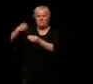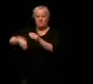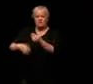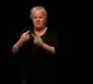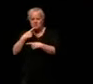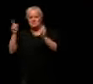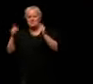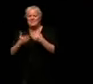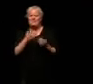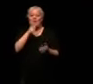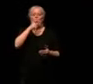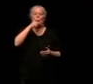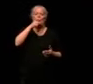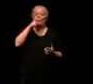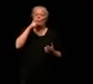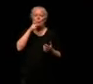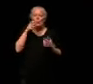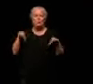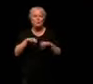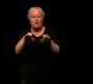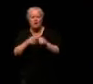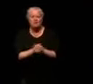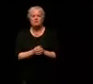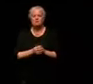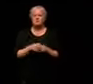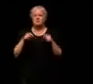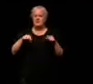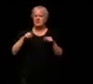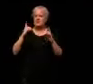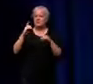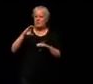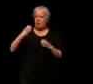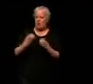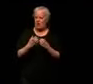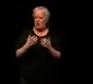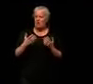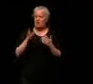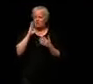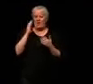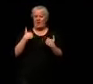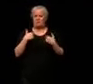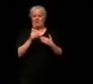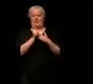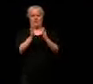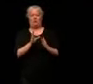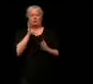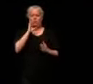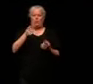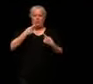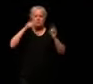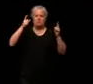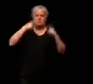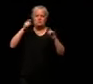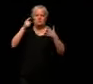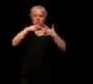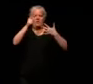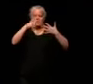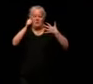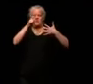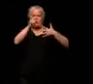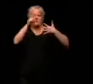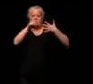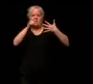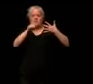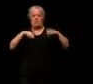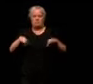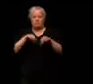leaders who would get stuff done. And this party knows what they want and how to deliver. All we need to do now is to